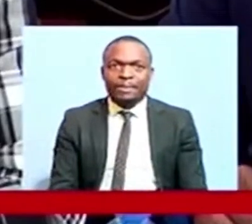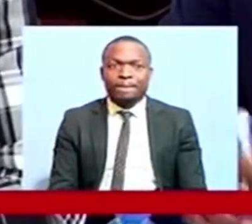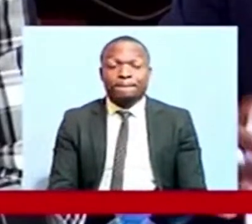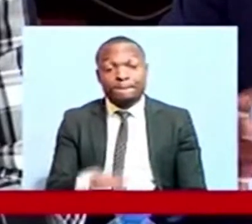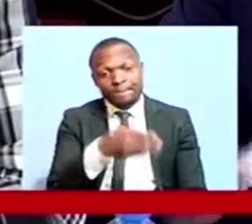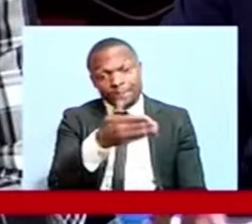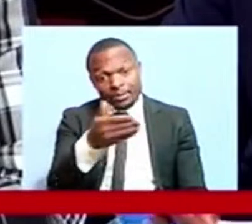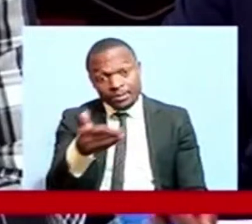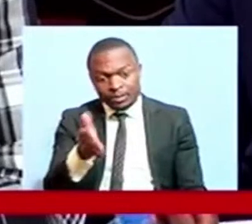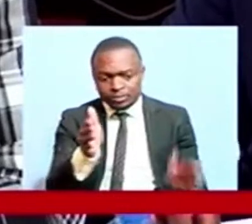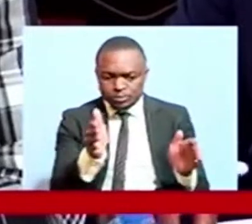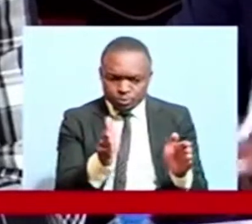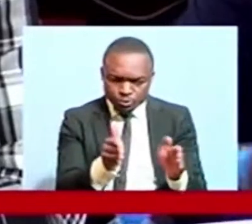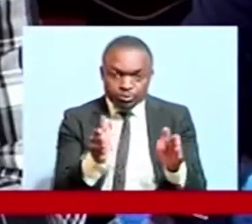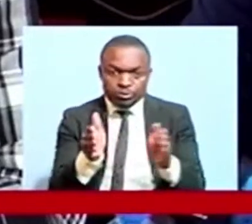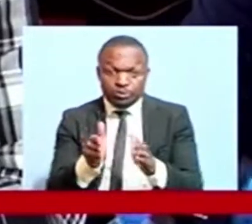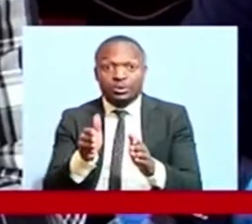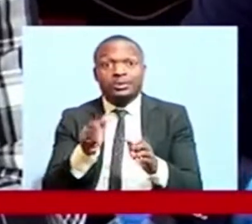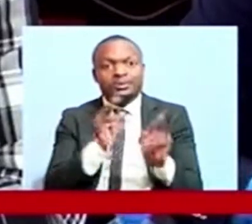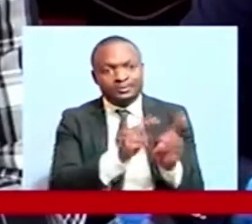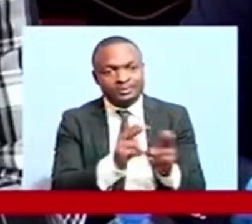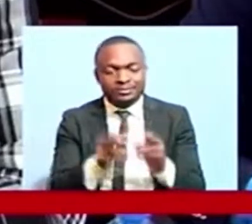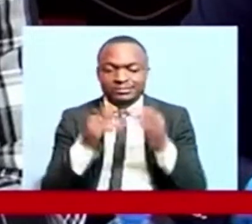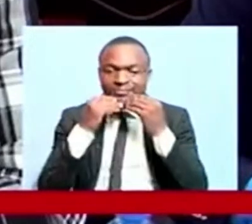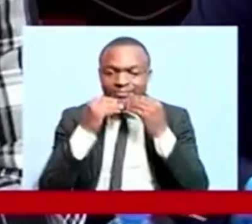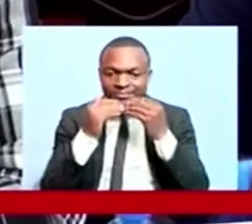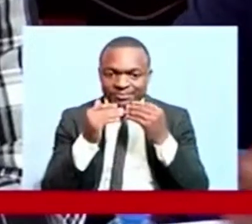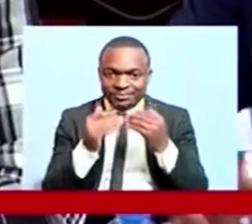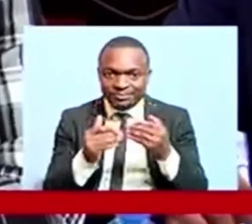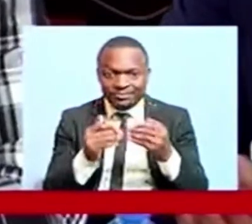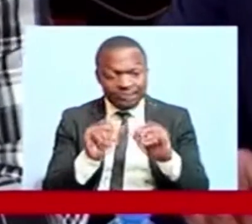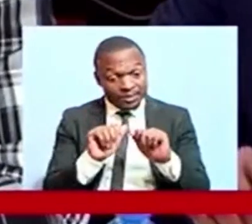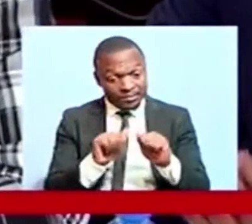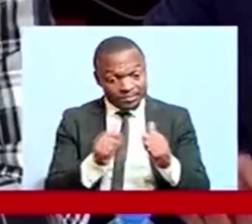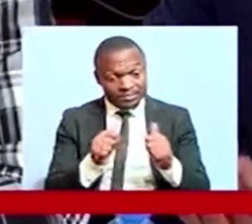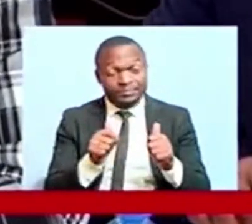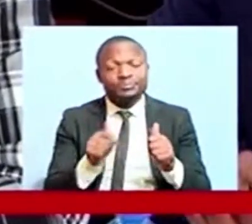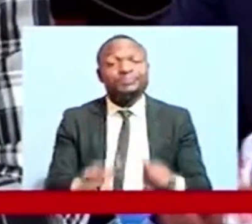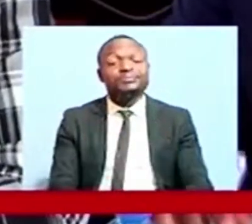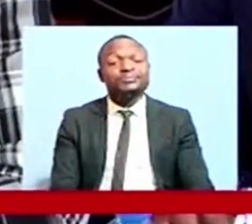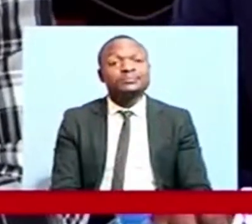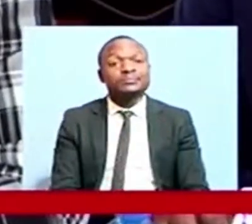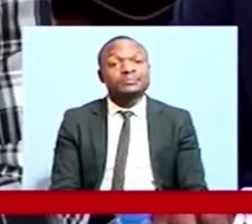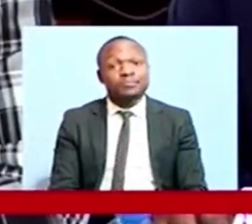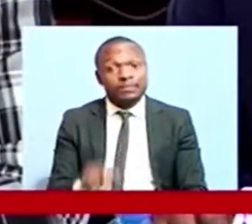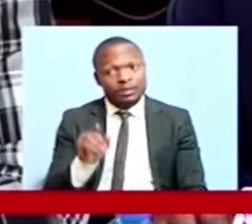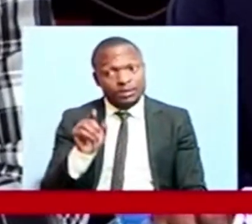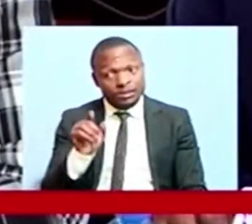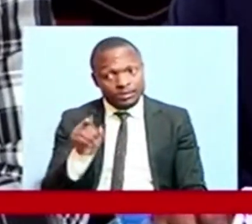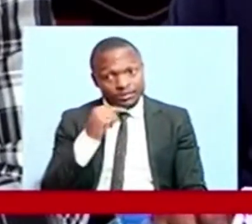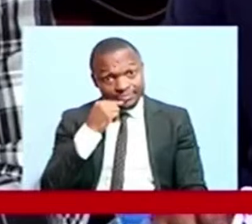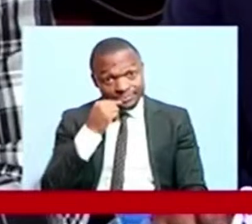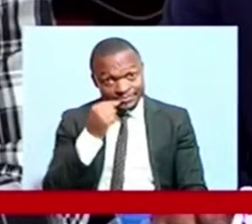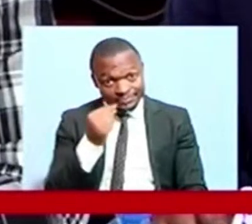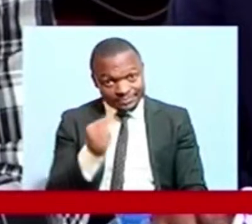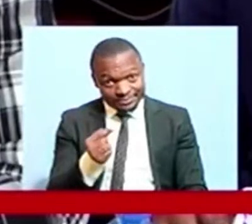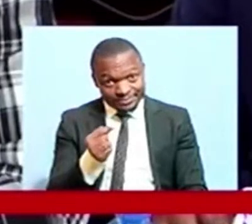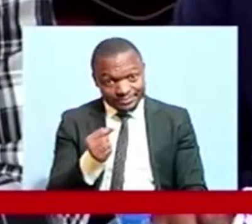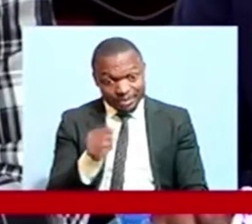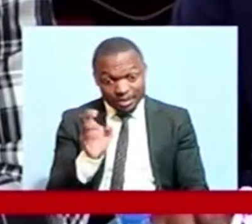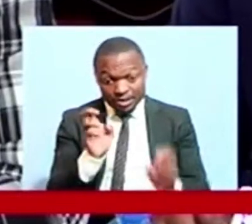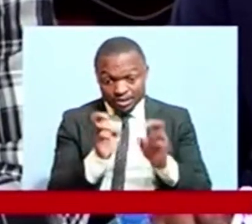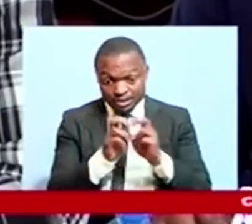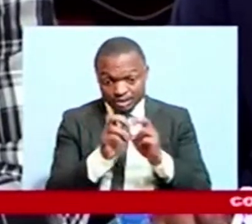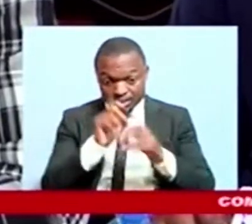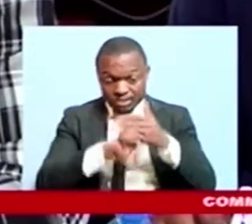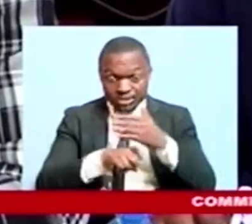Those short answers. Yes. Thank you for that clarification. Well noted. Like I said, the contract sum